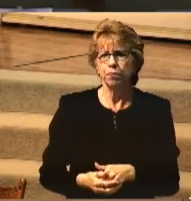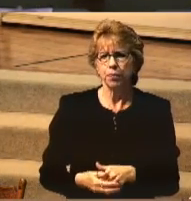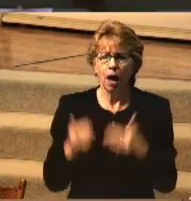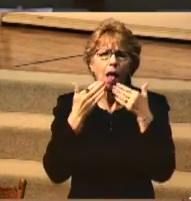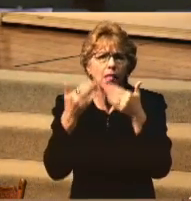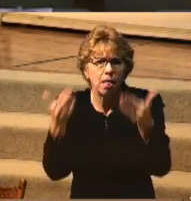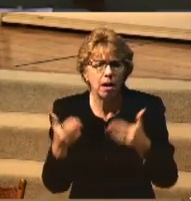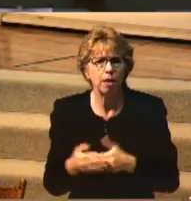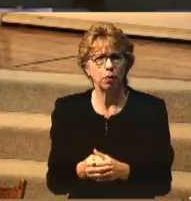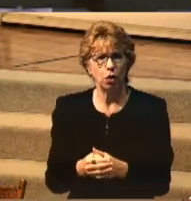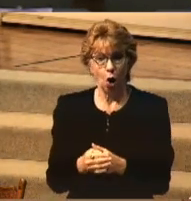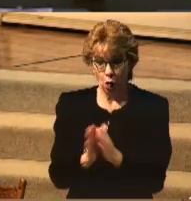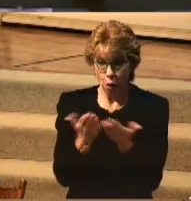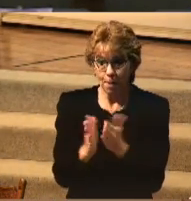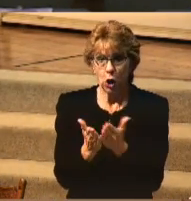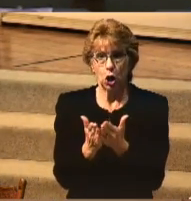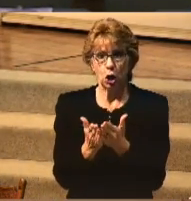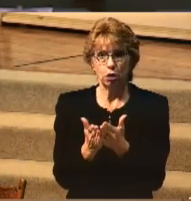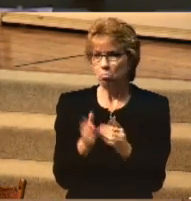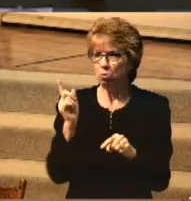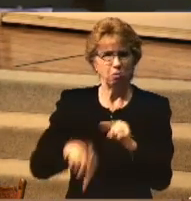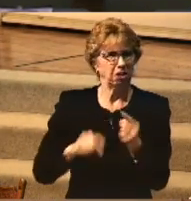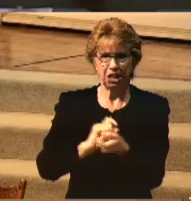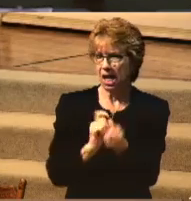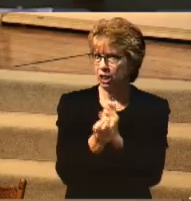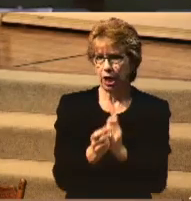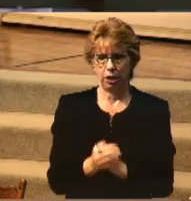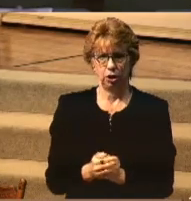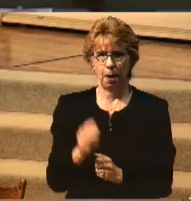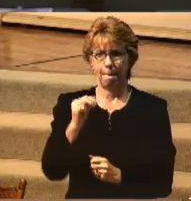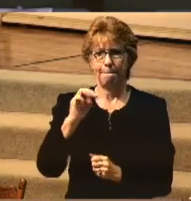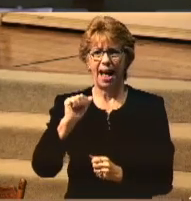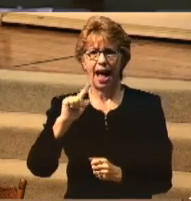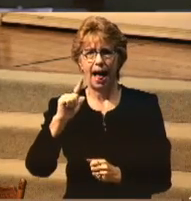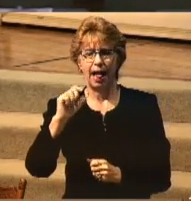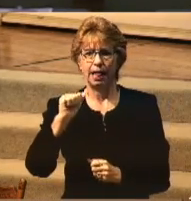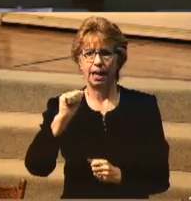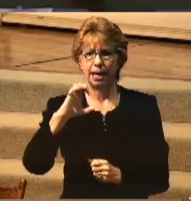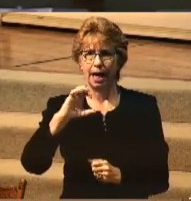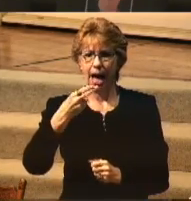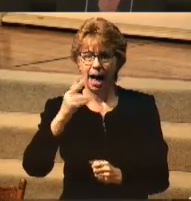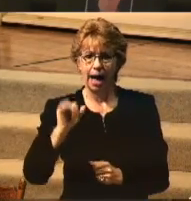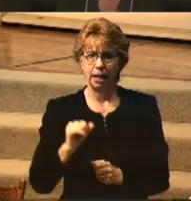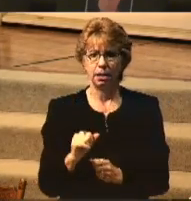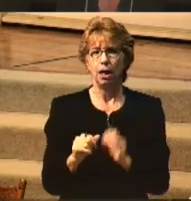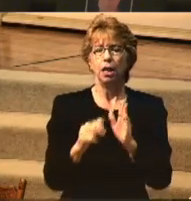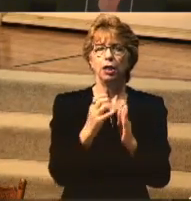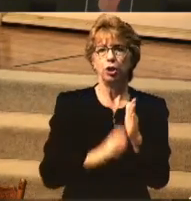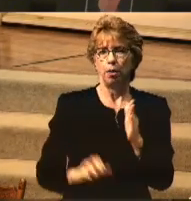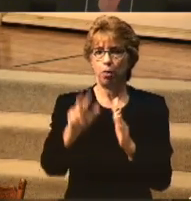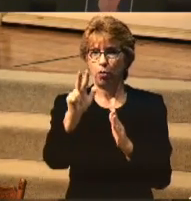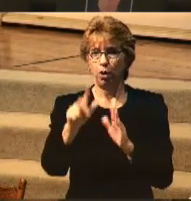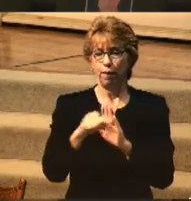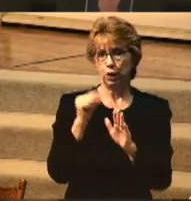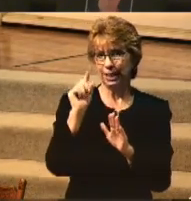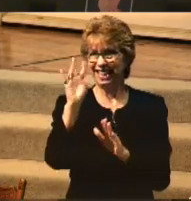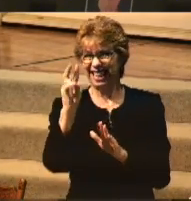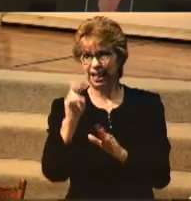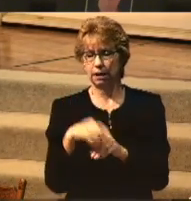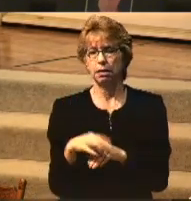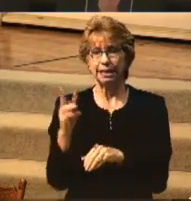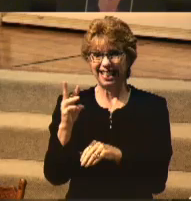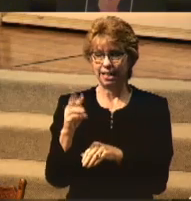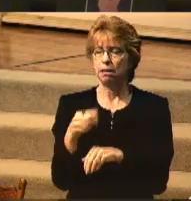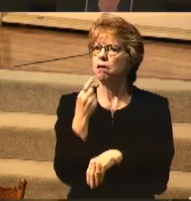that the book is changeless. Malachi, jot down this verse, Malachi 3:6. "I am the Lord, I